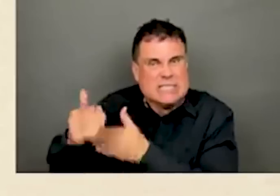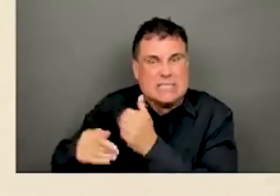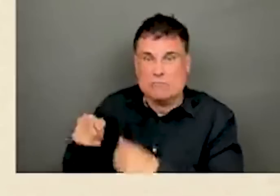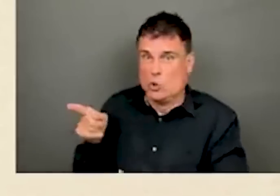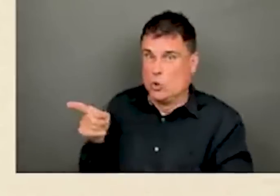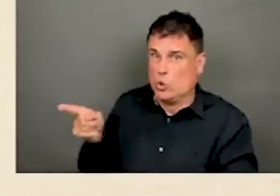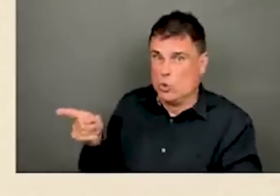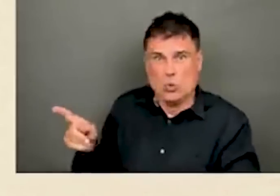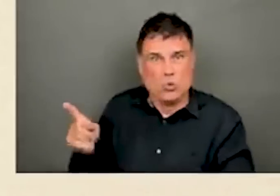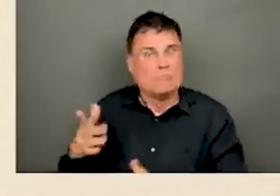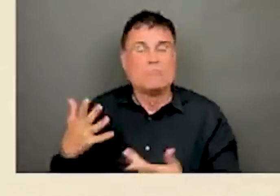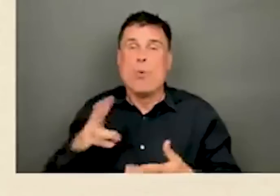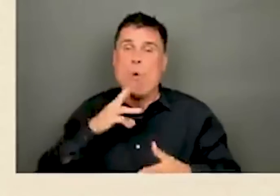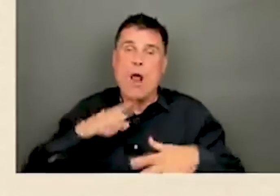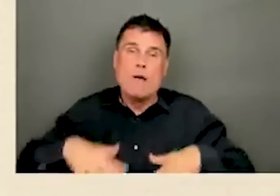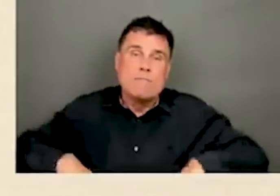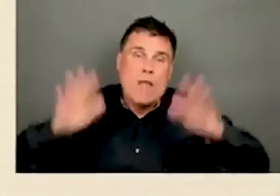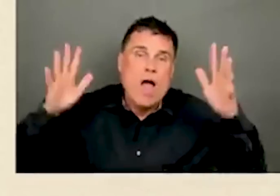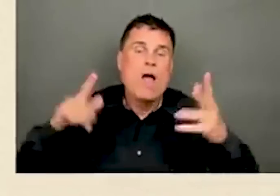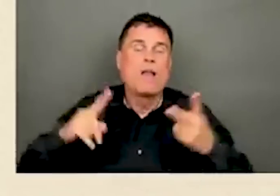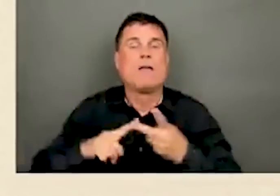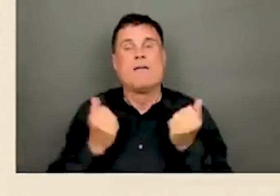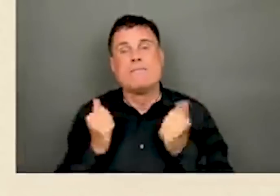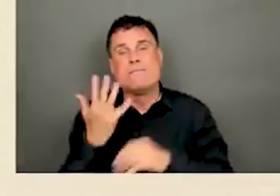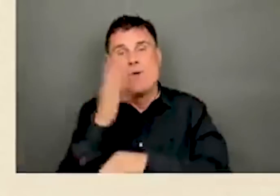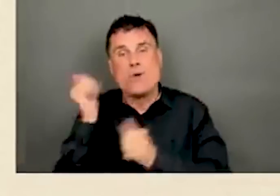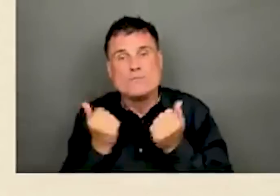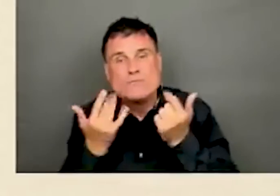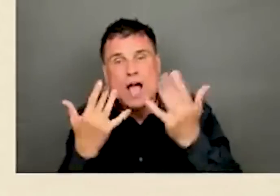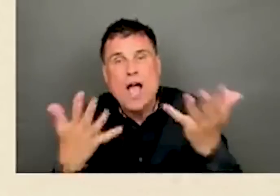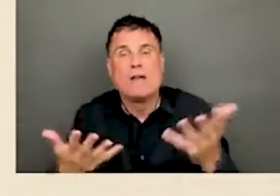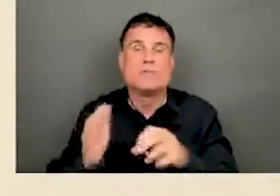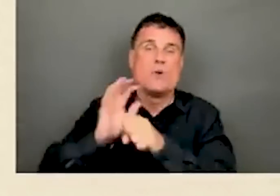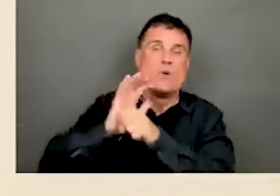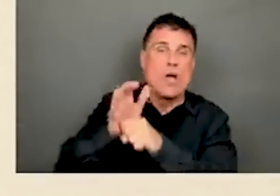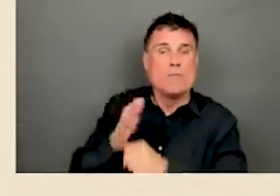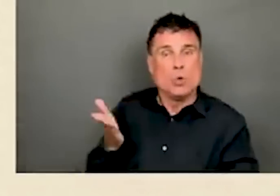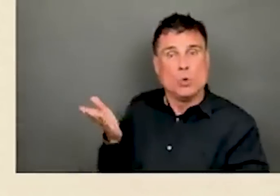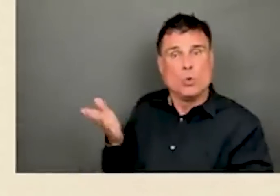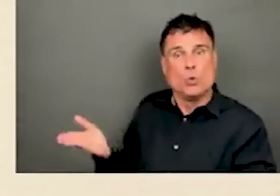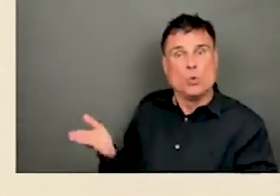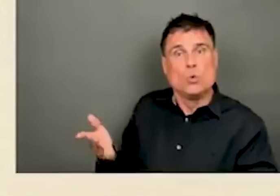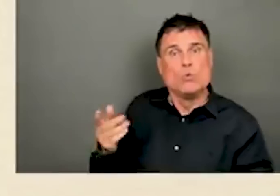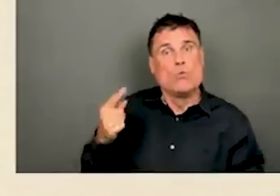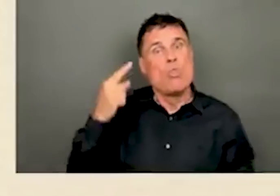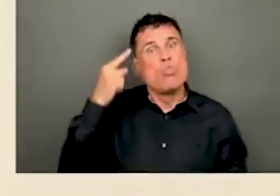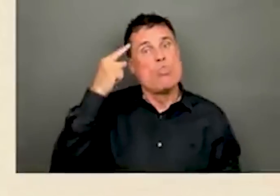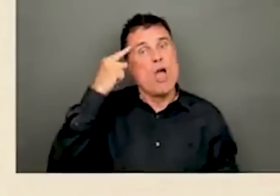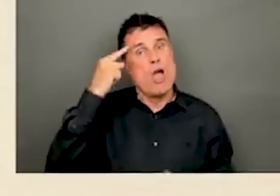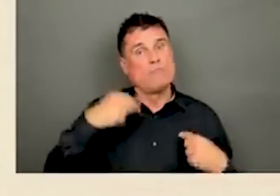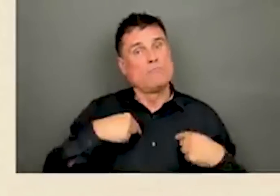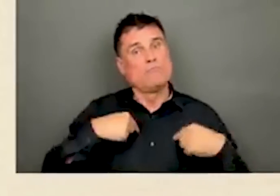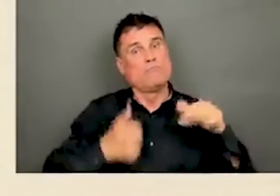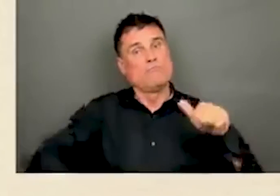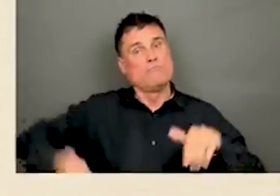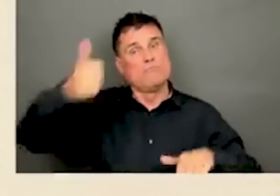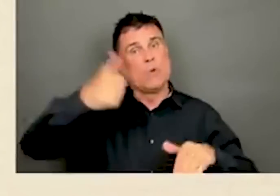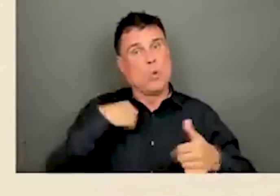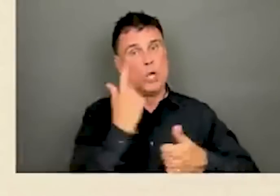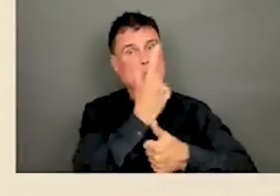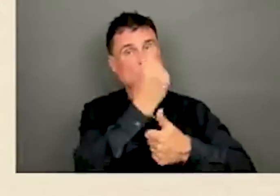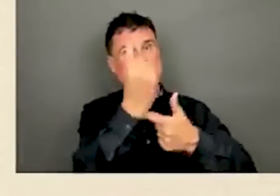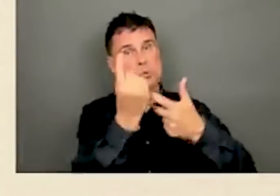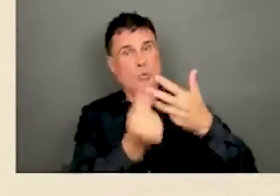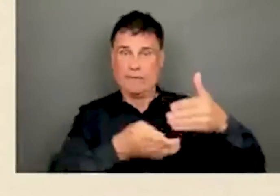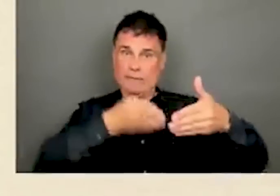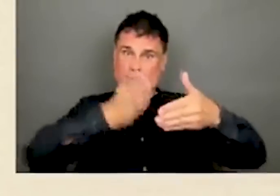to COVID. Were you able to do what you wanted to do when you always thought of being premier? Well, I don't want to promote your